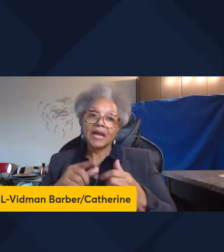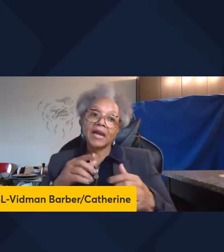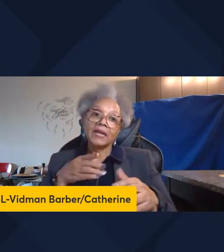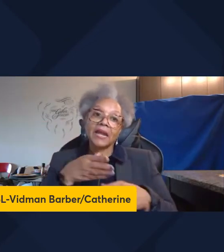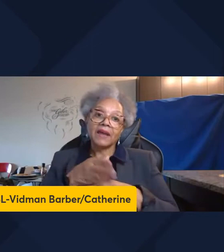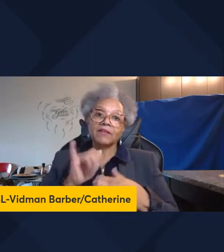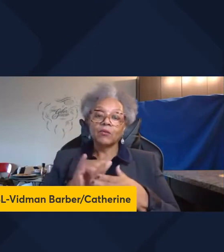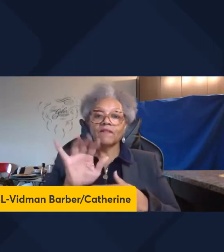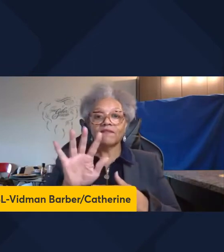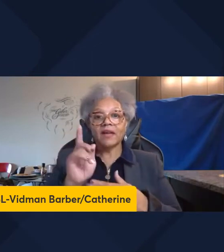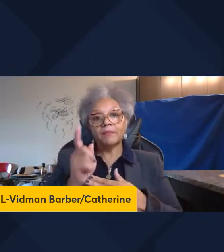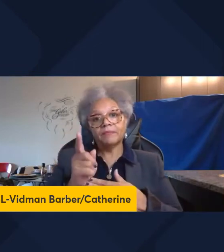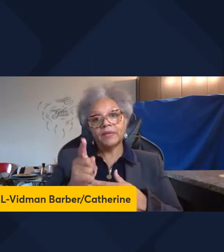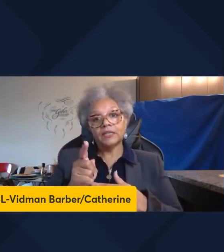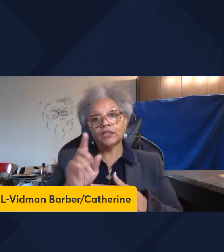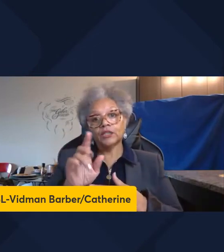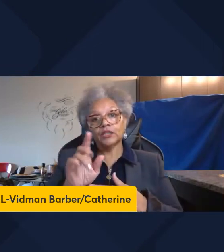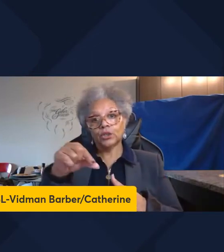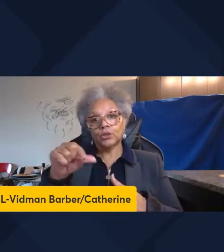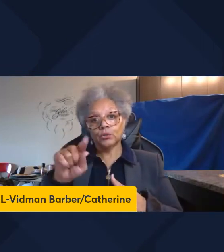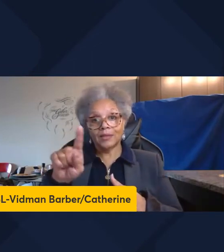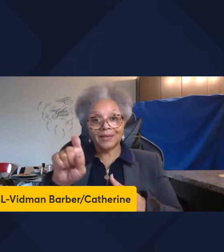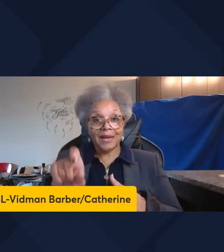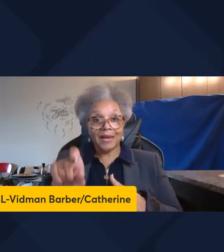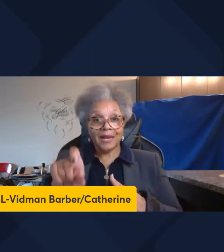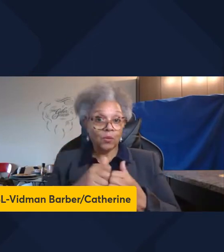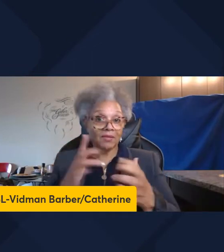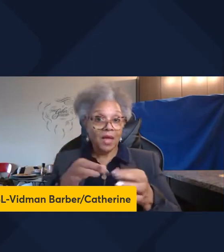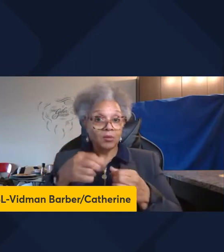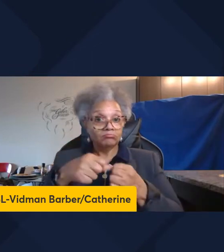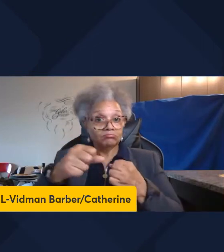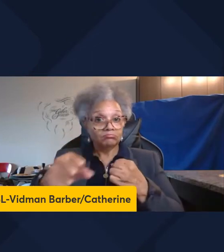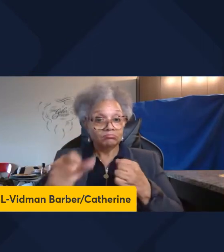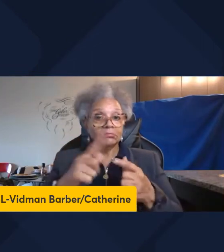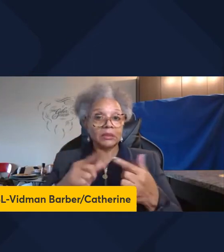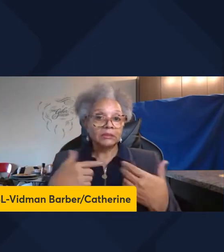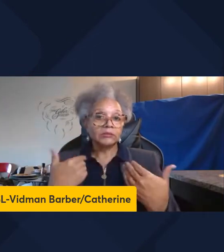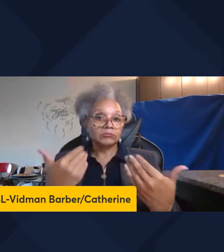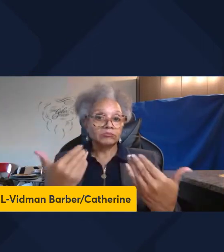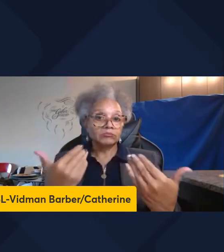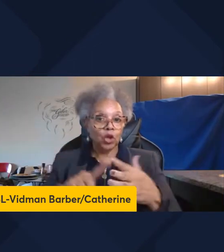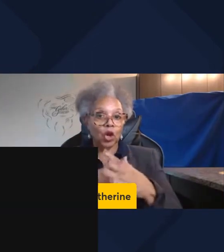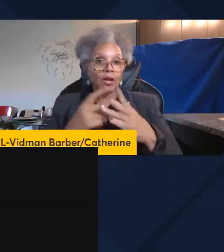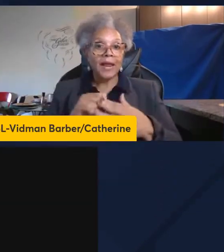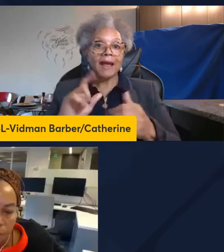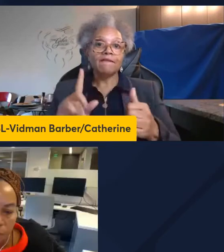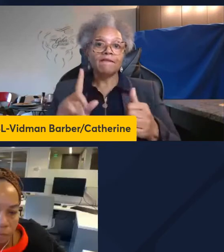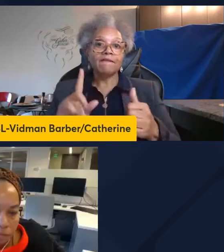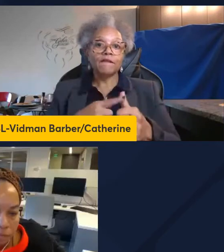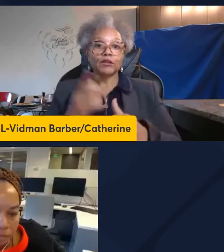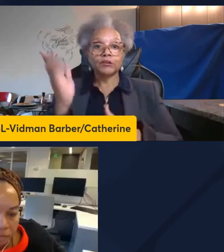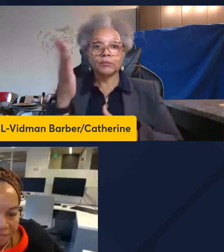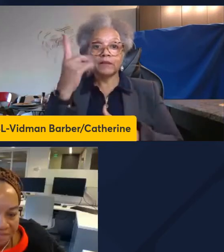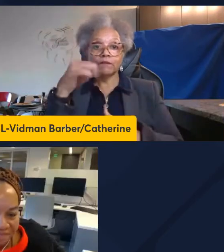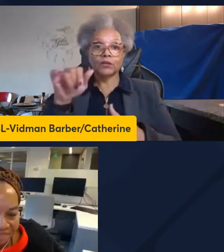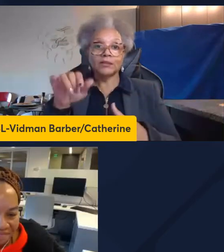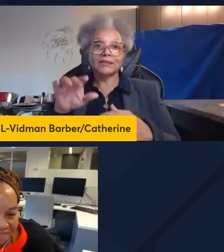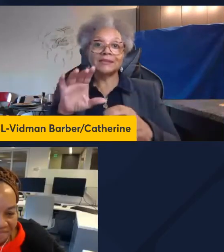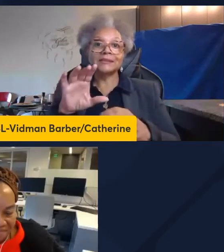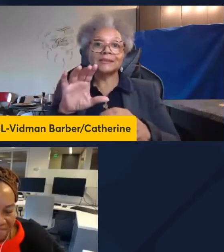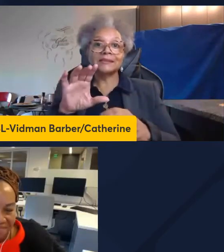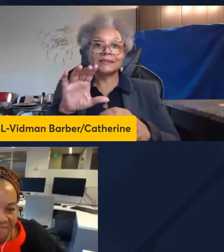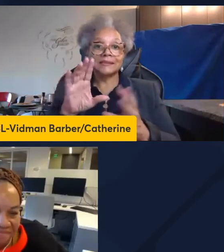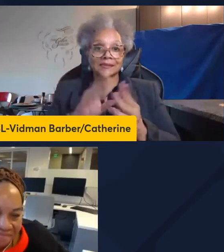5 minutes Q&A. Without further ado, let's jump on in. Our first speaker for this session is Dr.